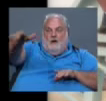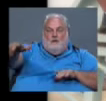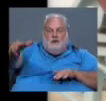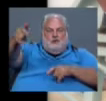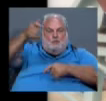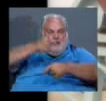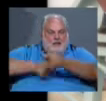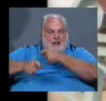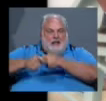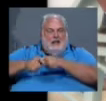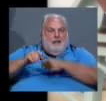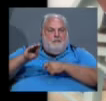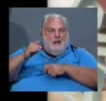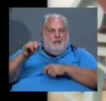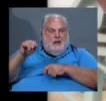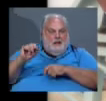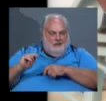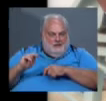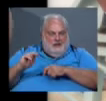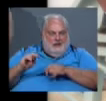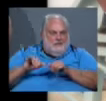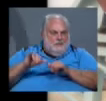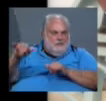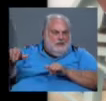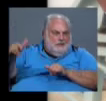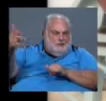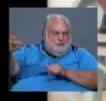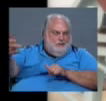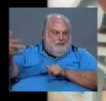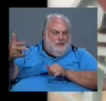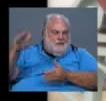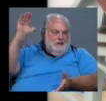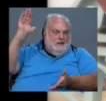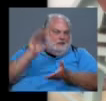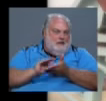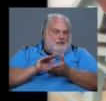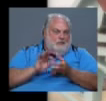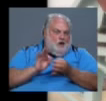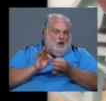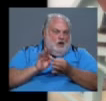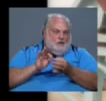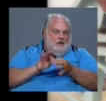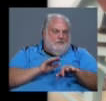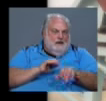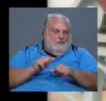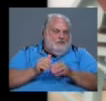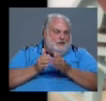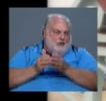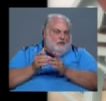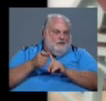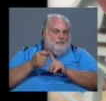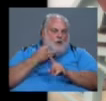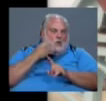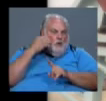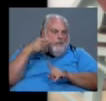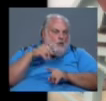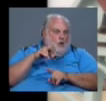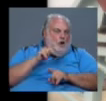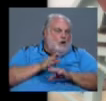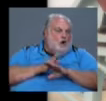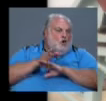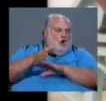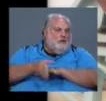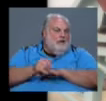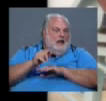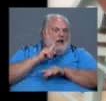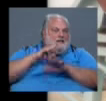ship in Bahrain, and the ship will just stay there. That alleviates the cost to the taxpayer of leaving a ship from its home port, driving all the way across the Atlantic